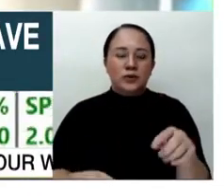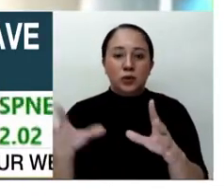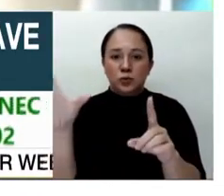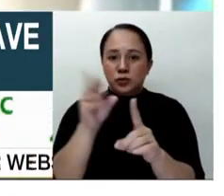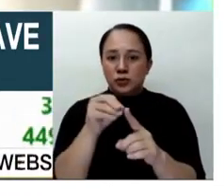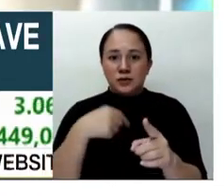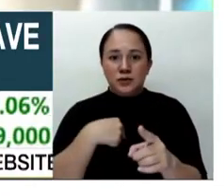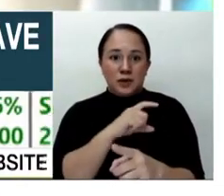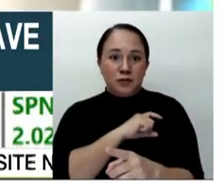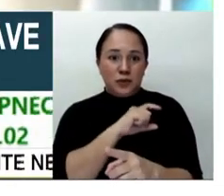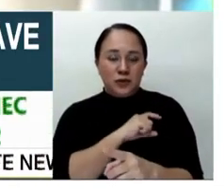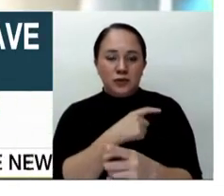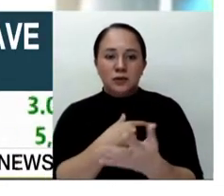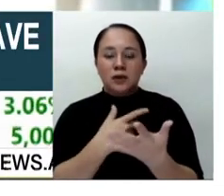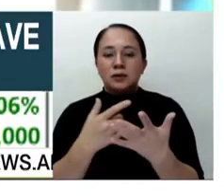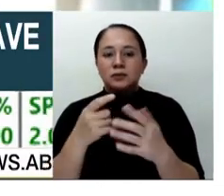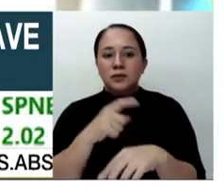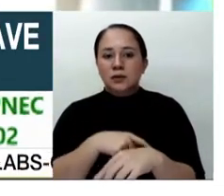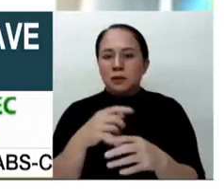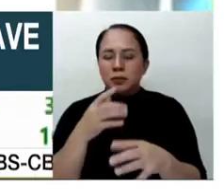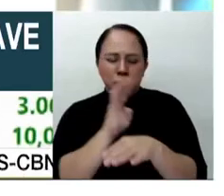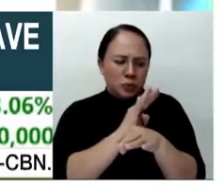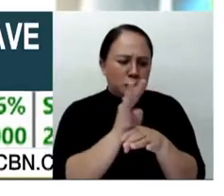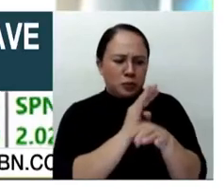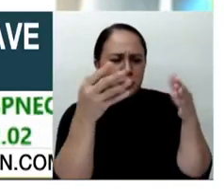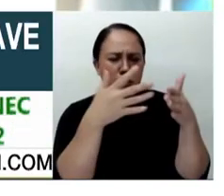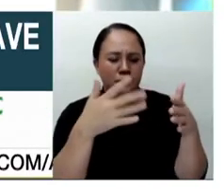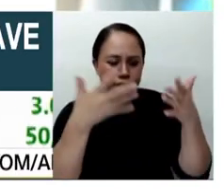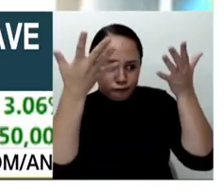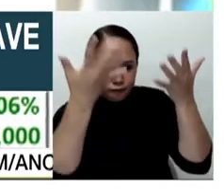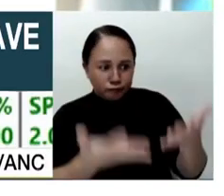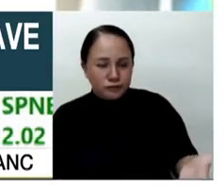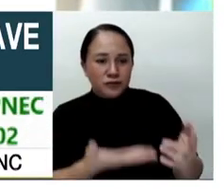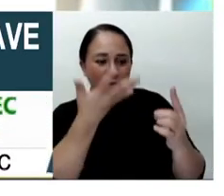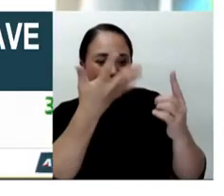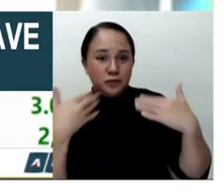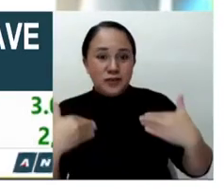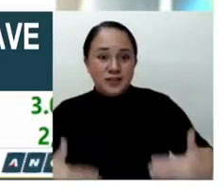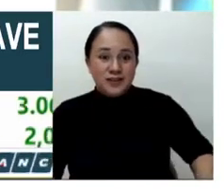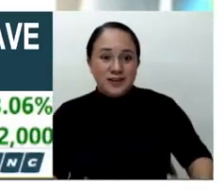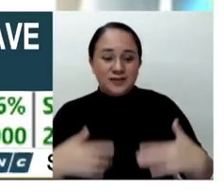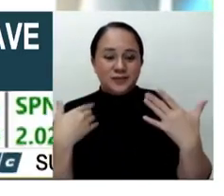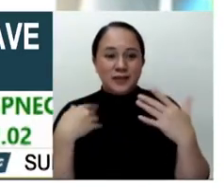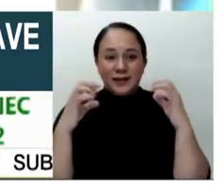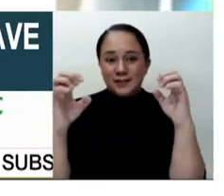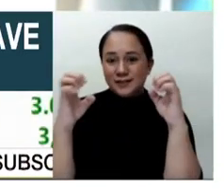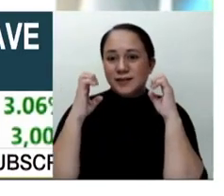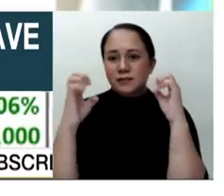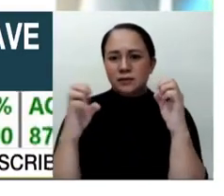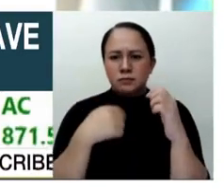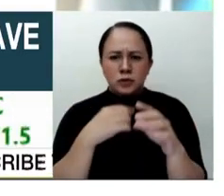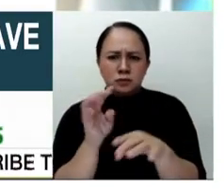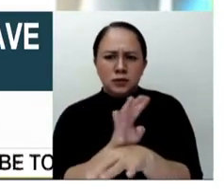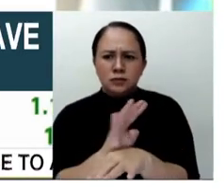busy disciplining them. I was busy with their physical appearance, with their physical exercises, their